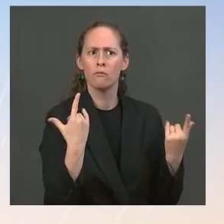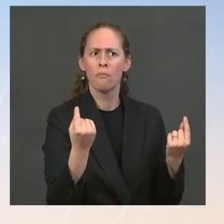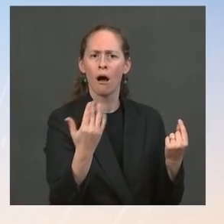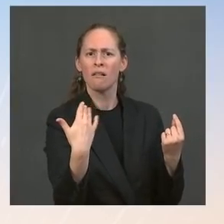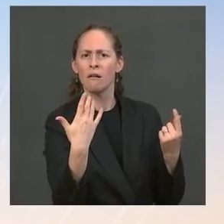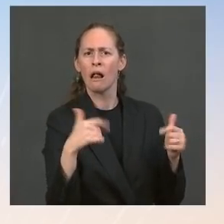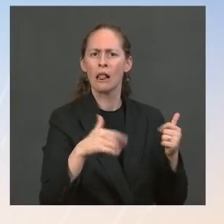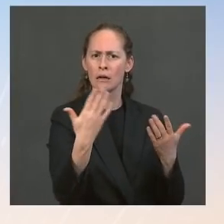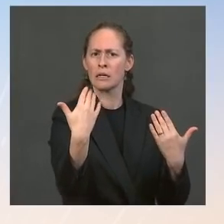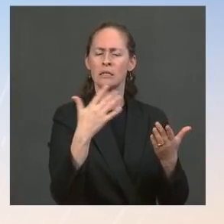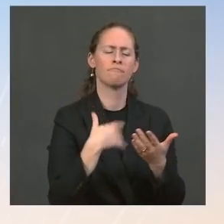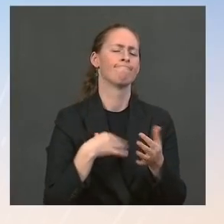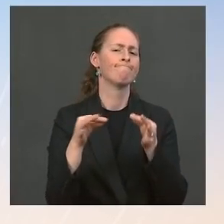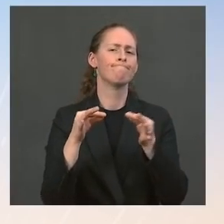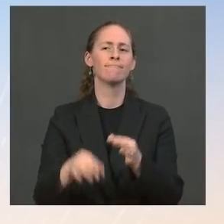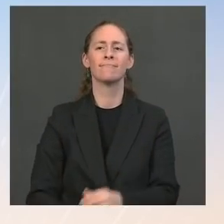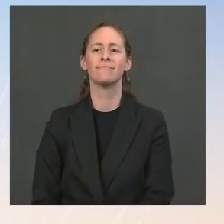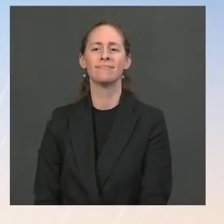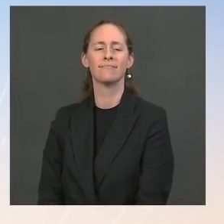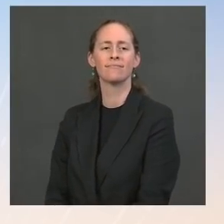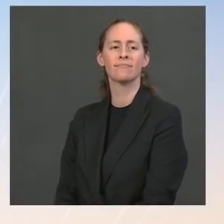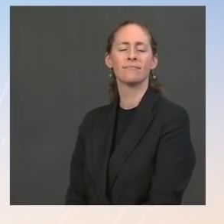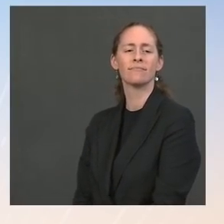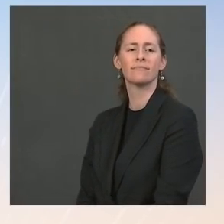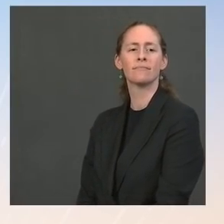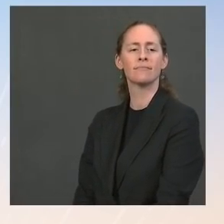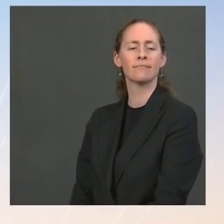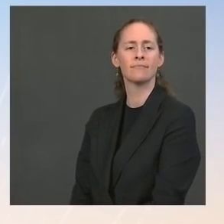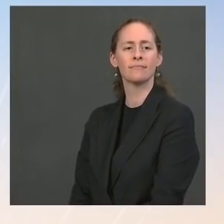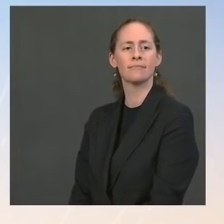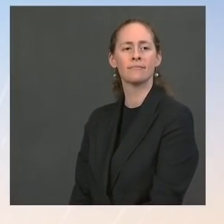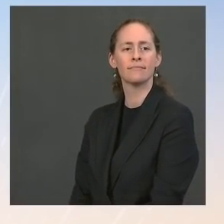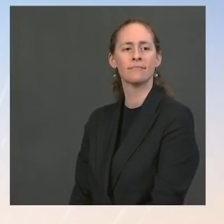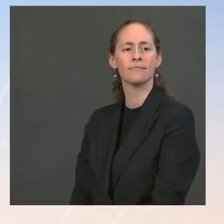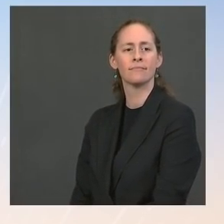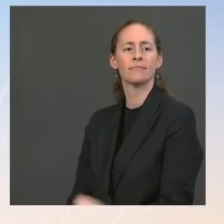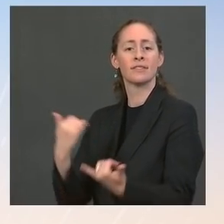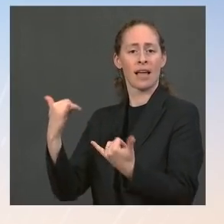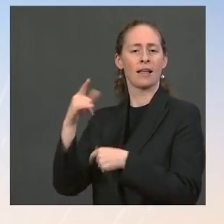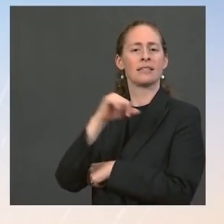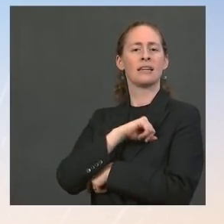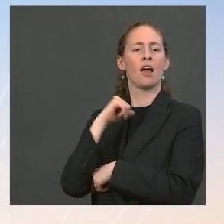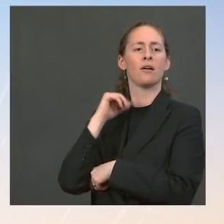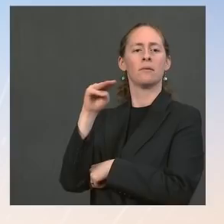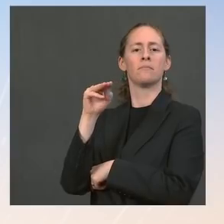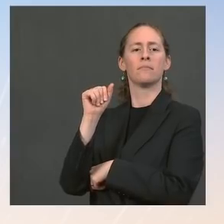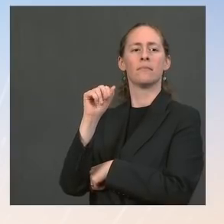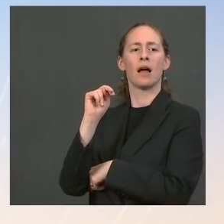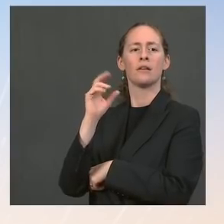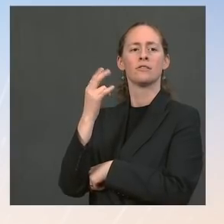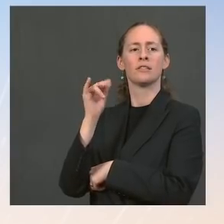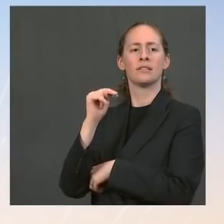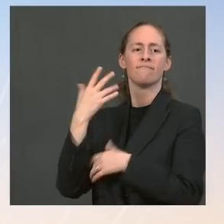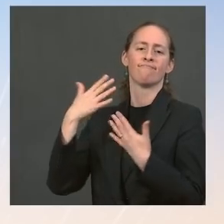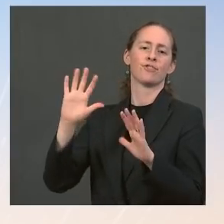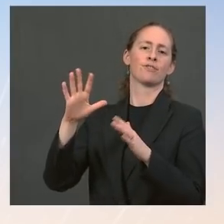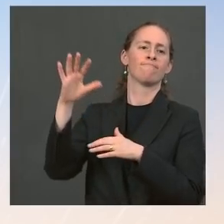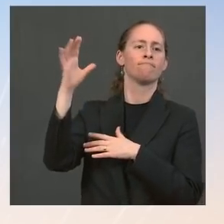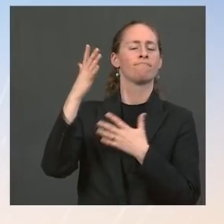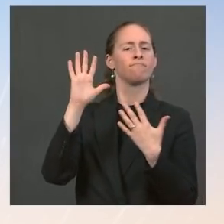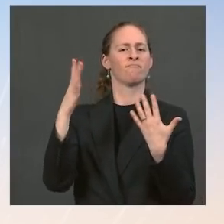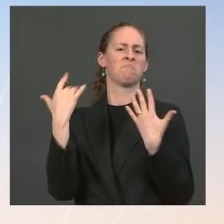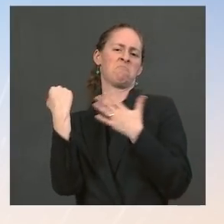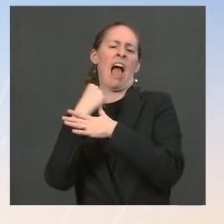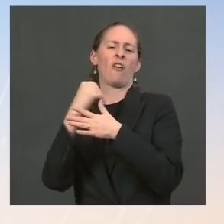ahead. I'll come back to you, Terry. Go ahead. We finally learned today Senator Manchin's position on his top line number. Senator Schumer's been aware of it since